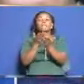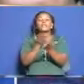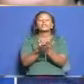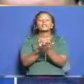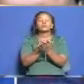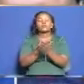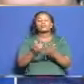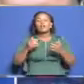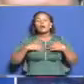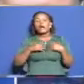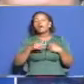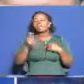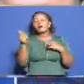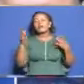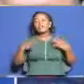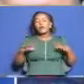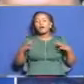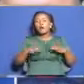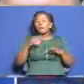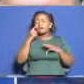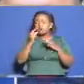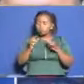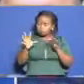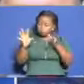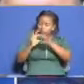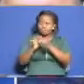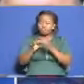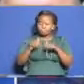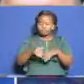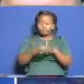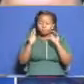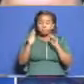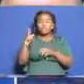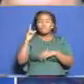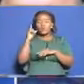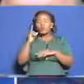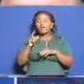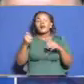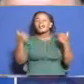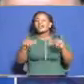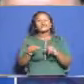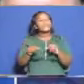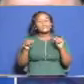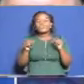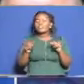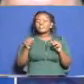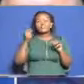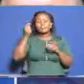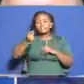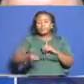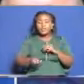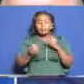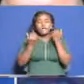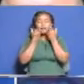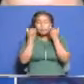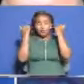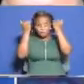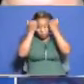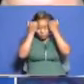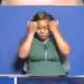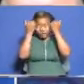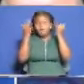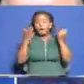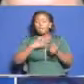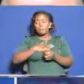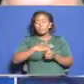are the people who abide, by the law. And any outcome of the courts, I'm